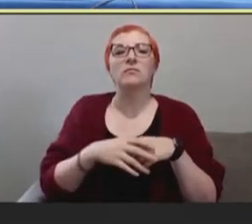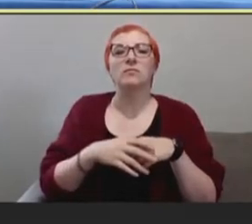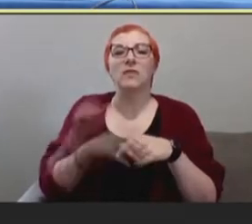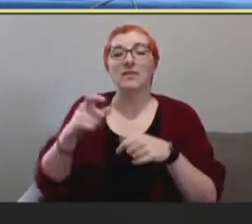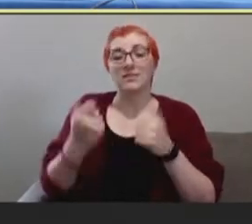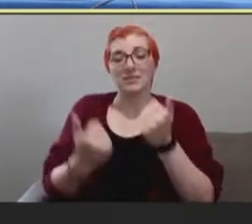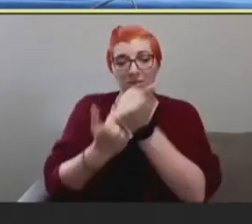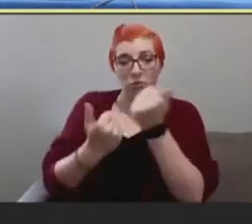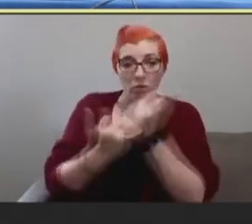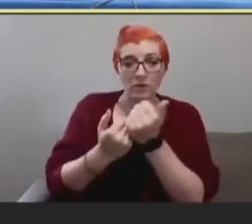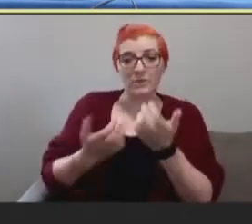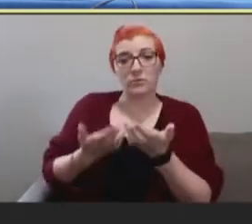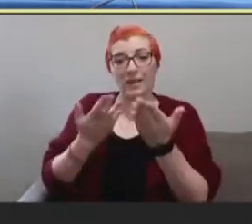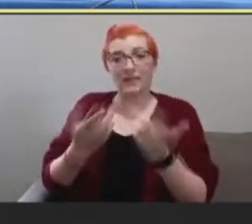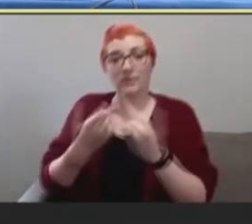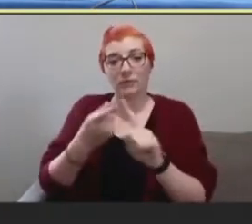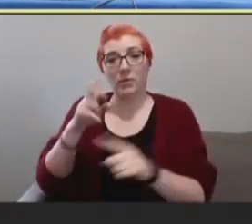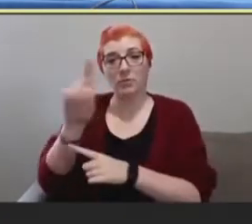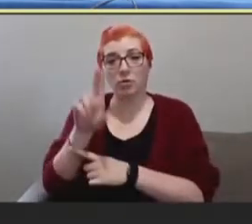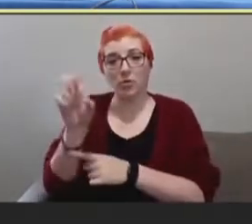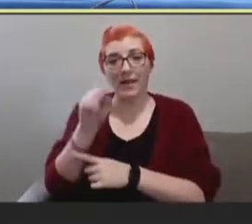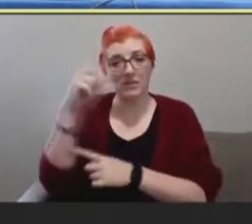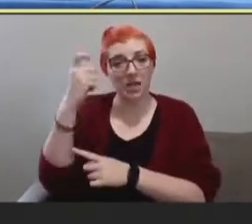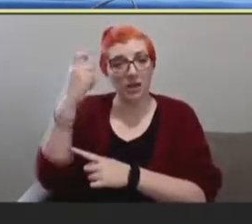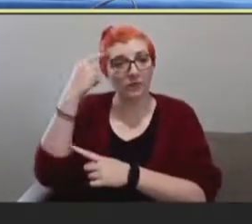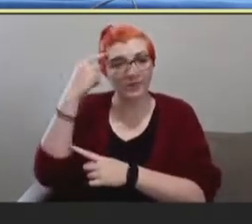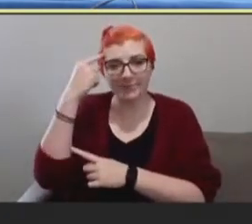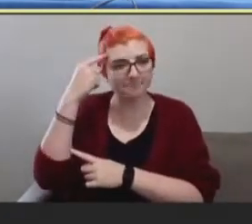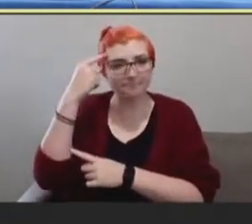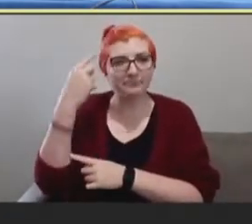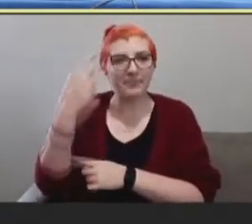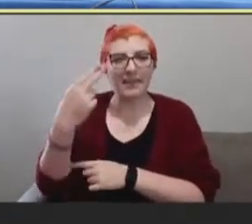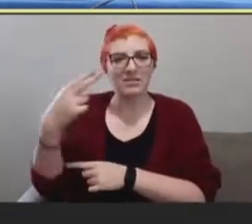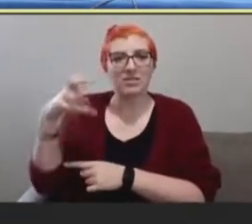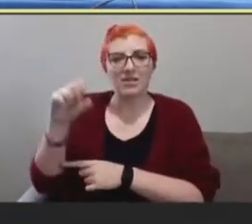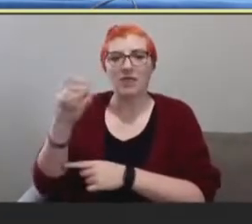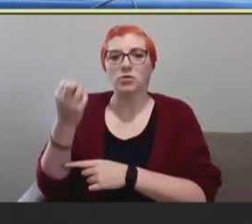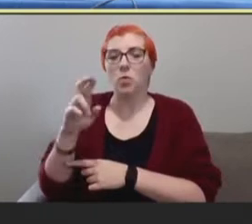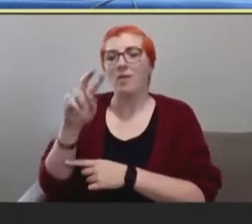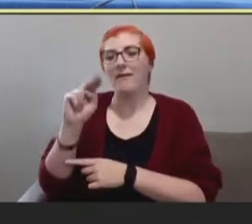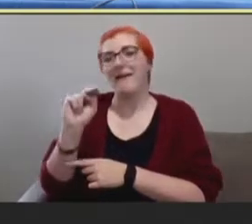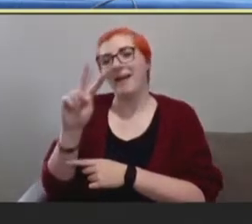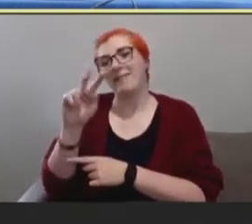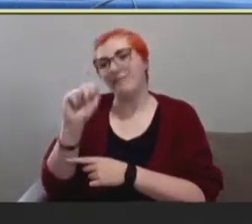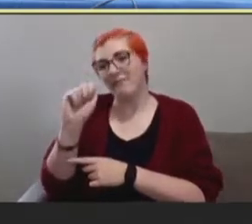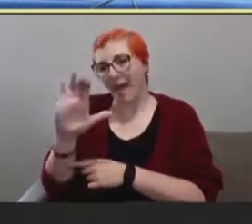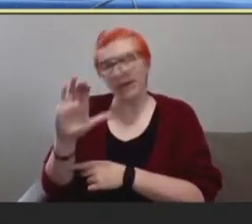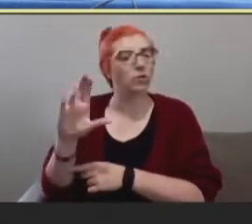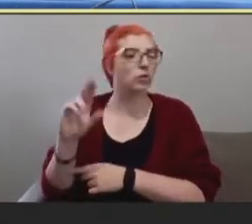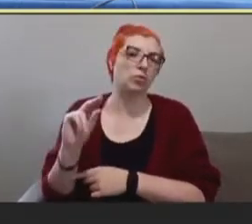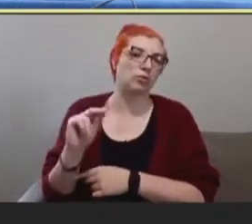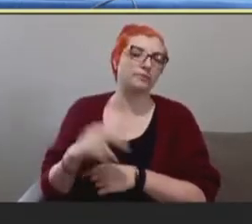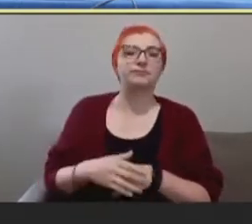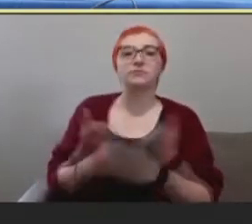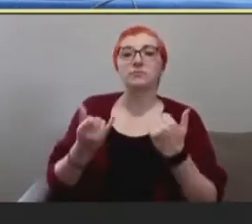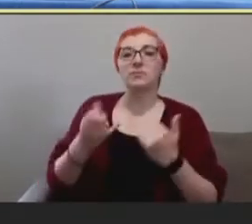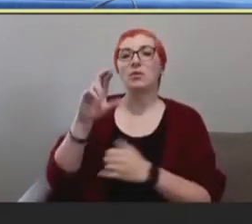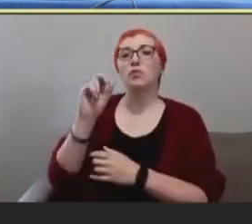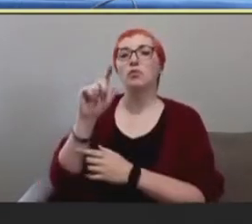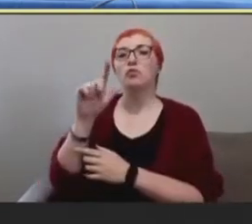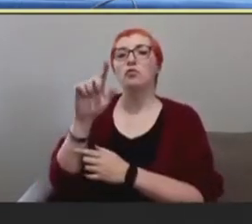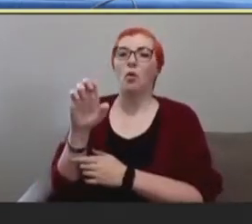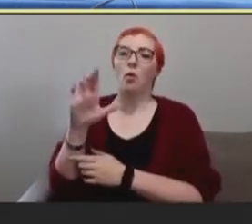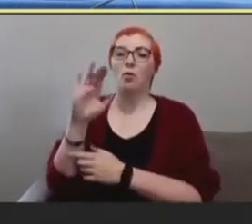or recommendation by the U.S. government, HHS, or NVAC. So with that, I'd like to proceed with roll call for the meeting. I'm going to take the